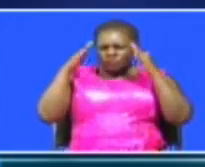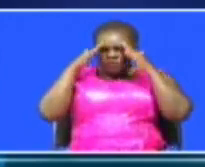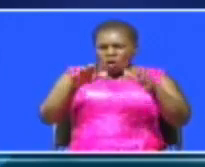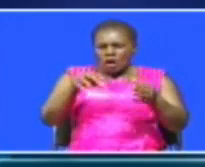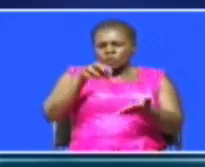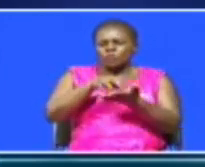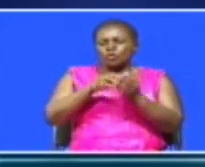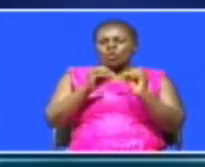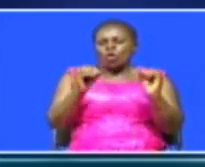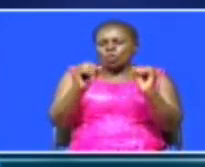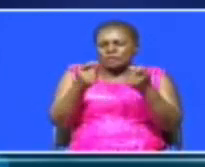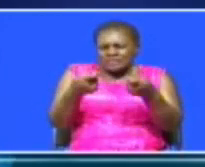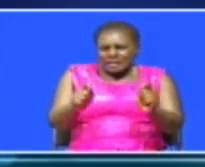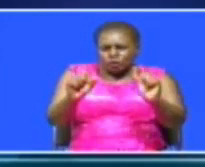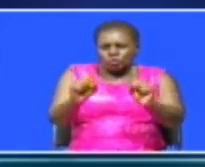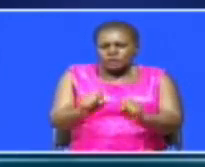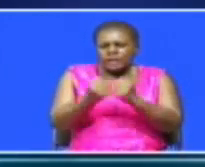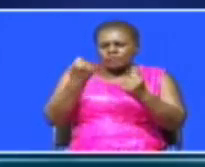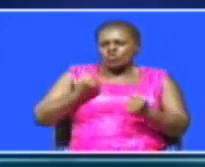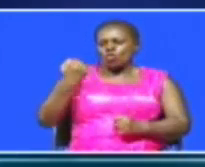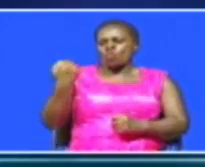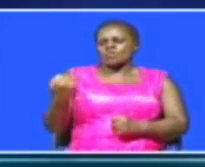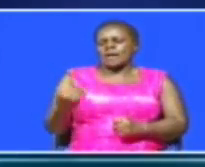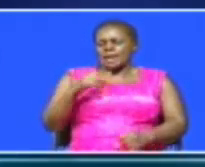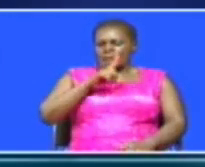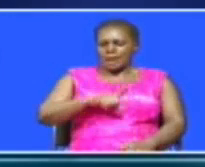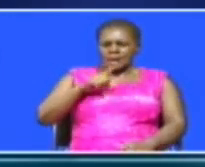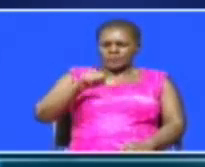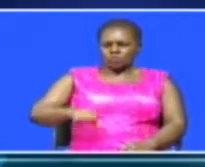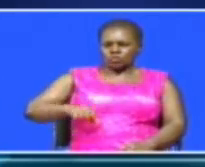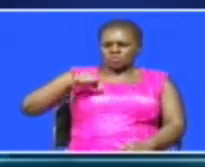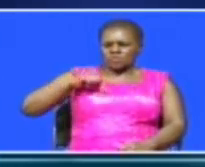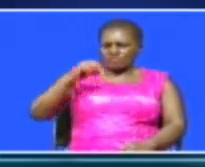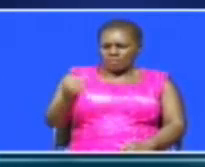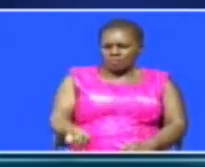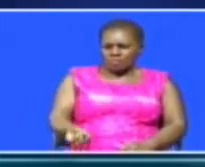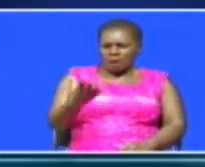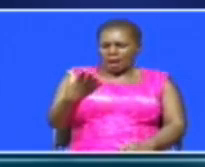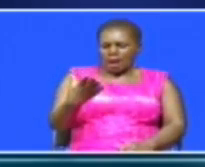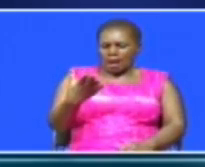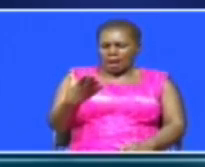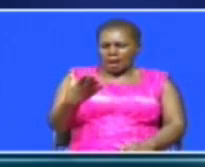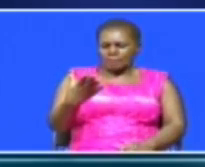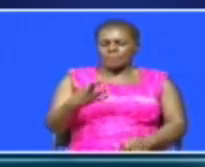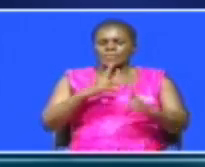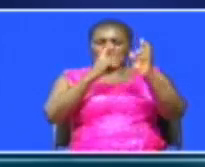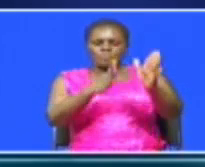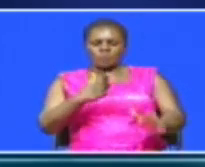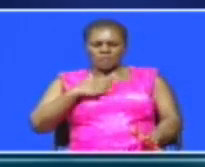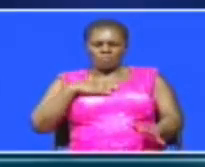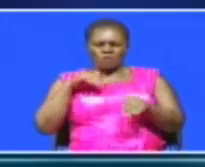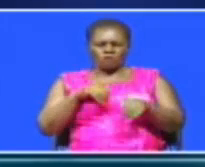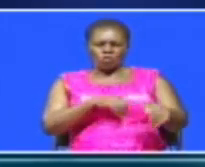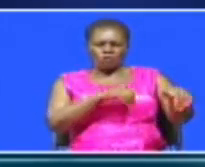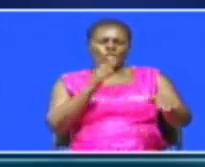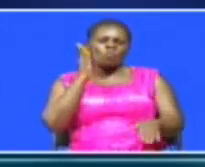in a desperate attempt to rescue her daughter, who is lucky to have survived the attack without picking a scar. Duncan Khaemba traced a